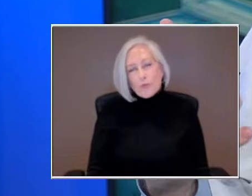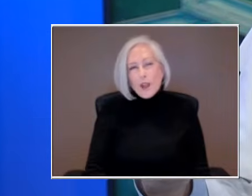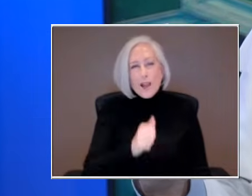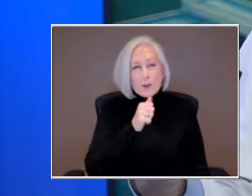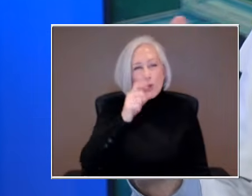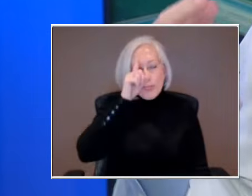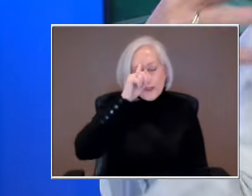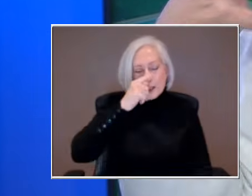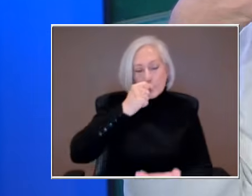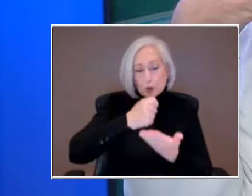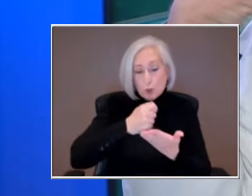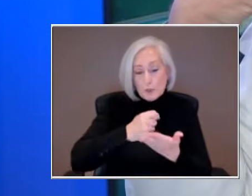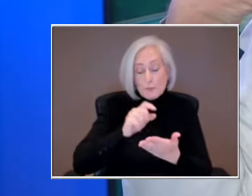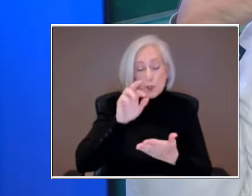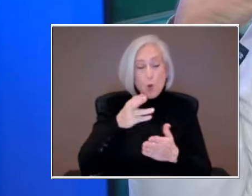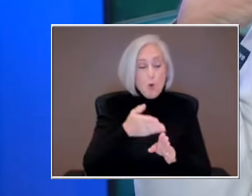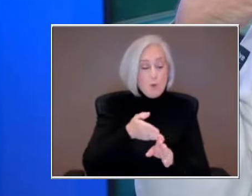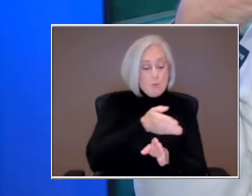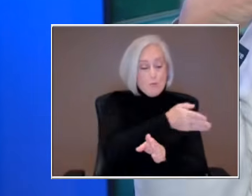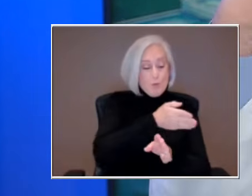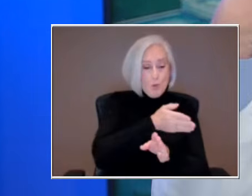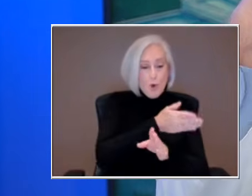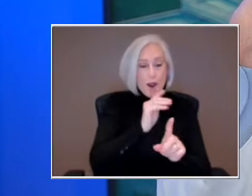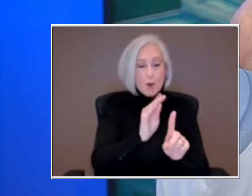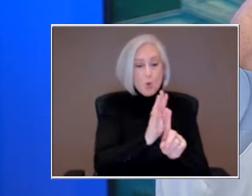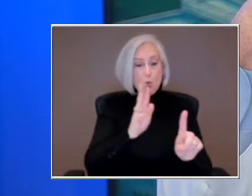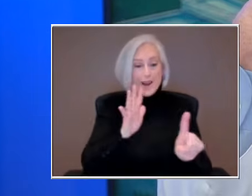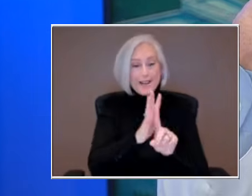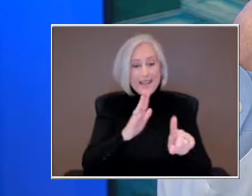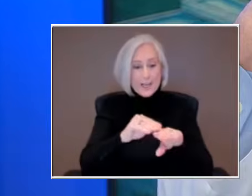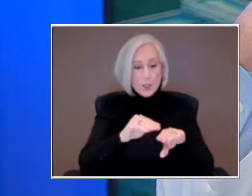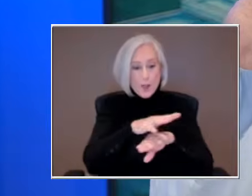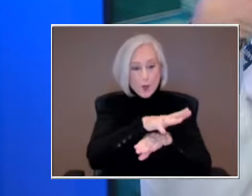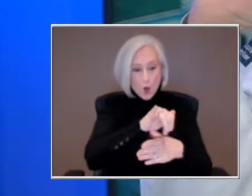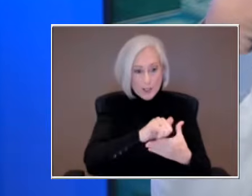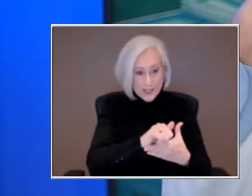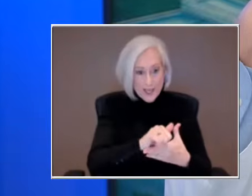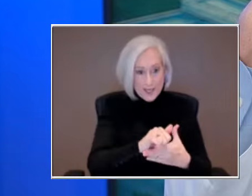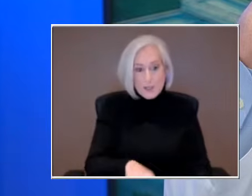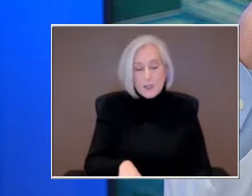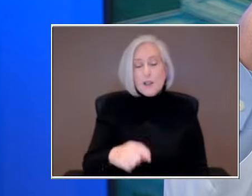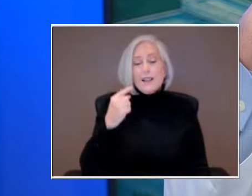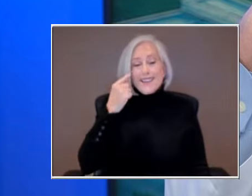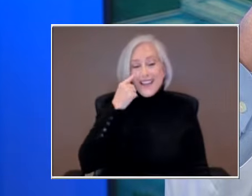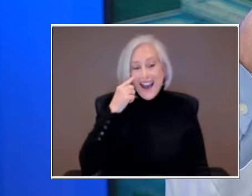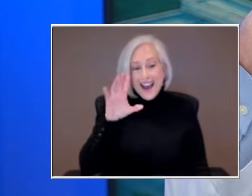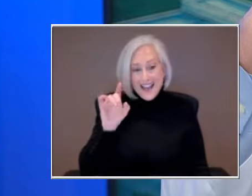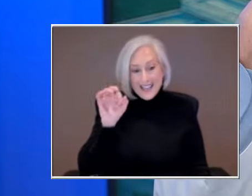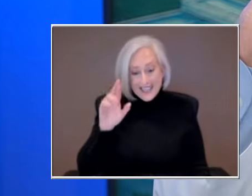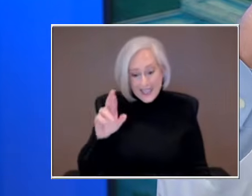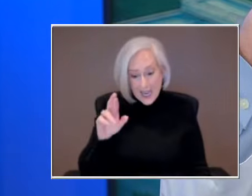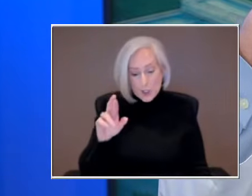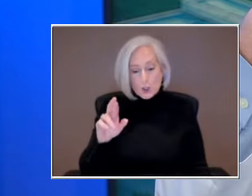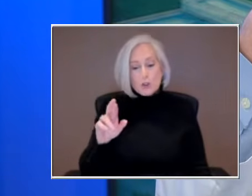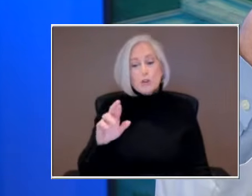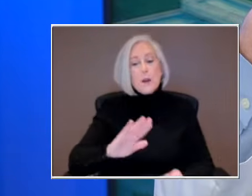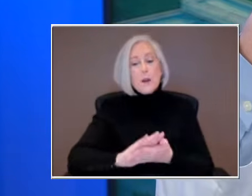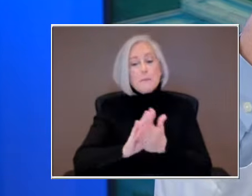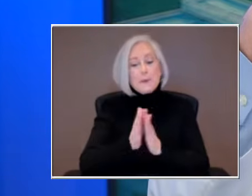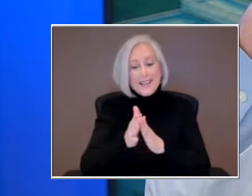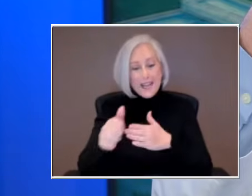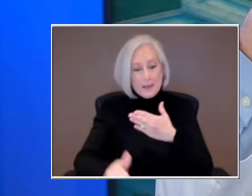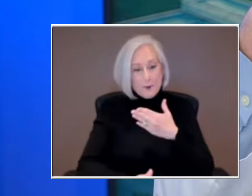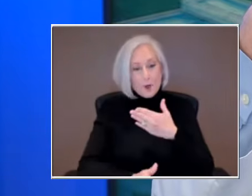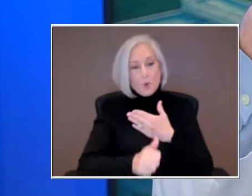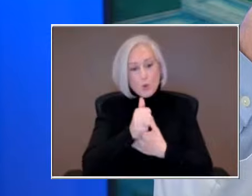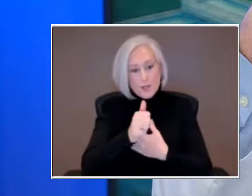prior radiation that caused this. The retinoblastoma put him at risk for melanoma. He got it treated properly, but it